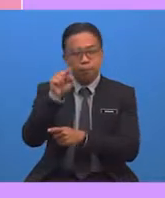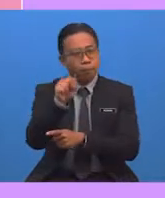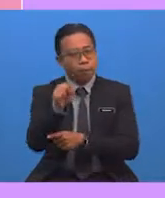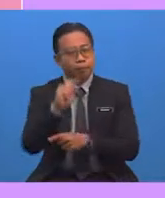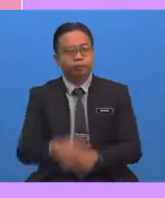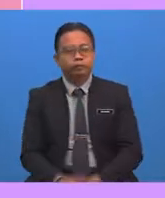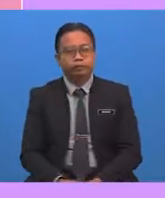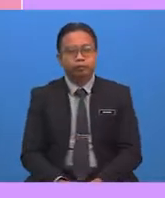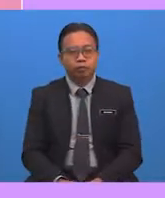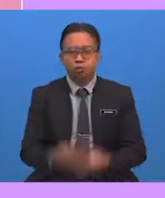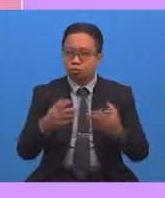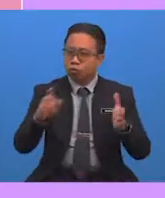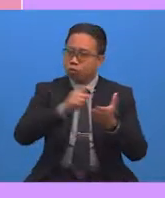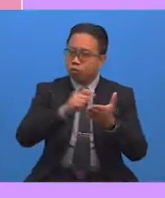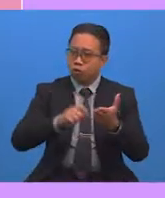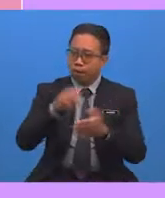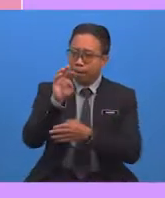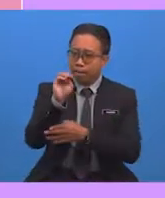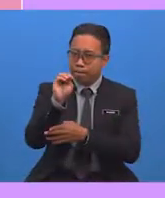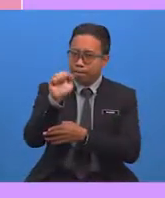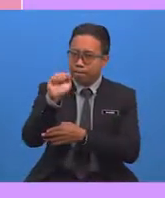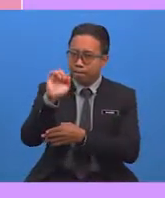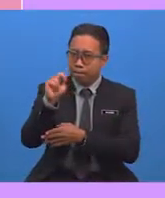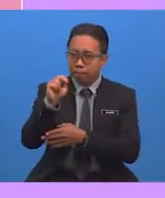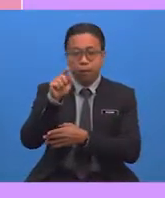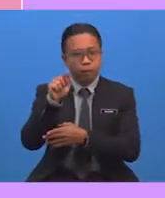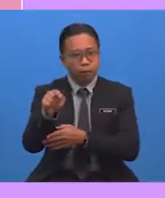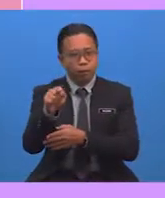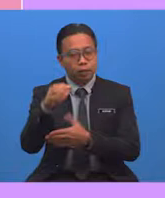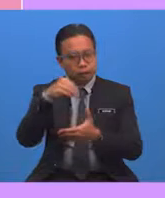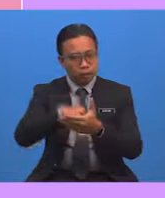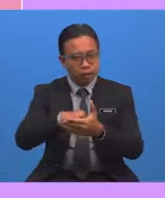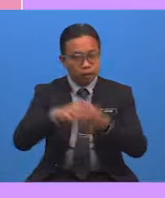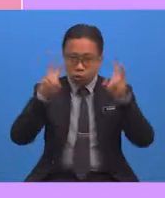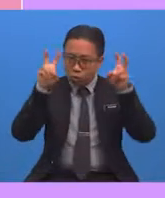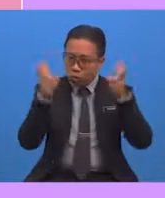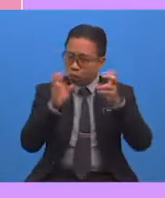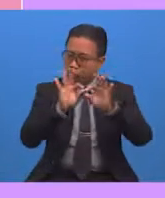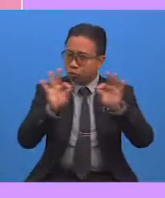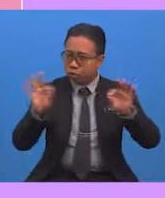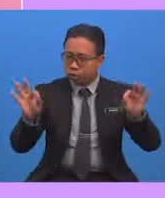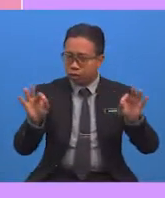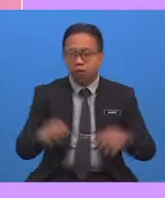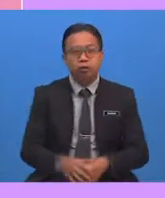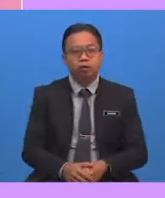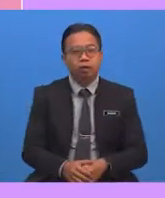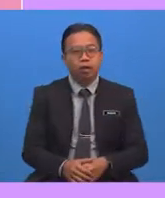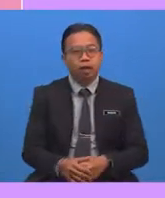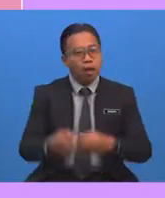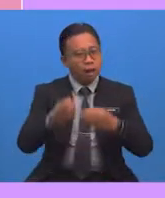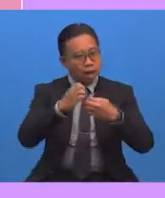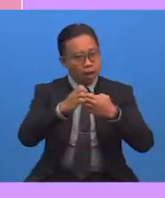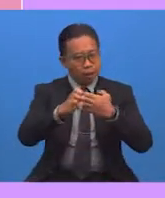have written your main point in a topic sentence, elaborate on your